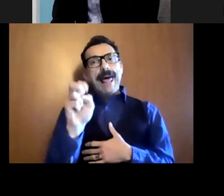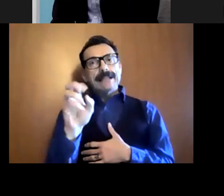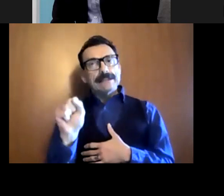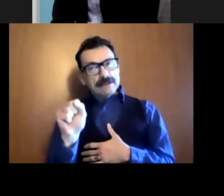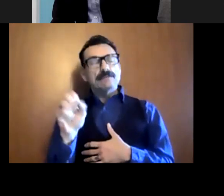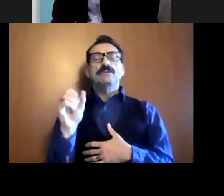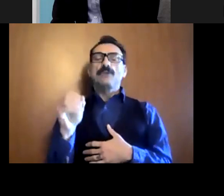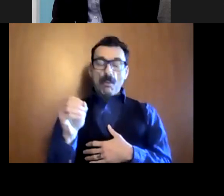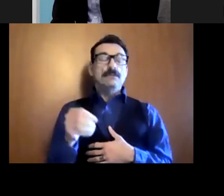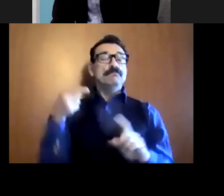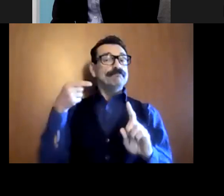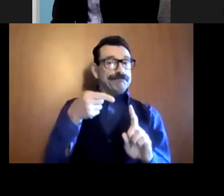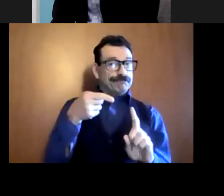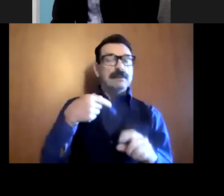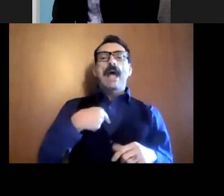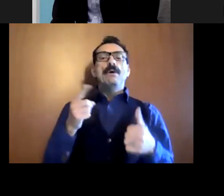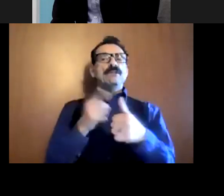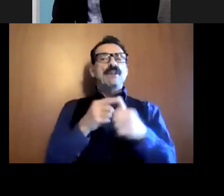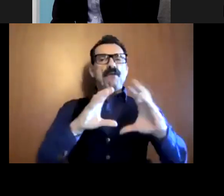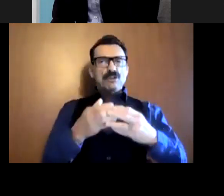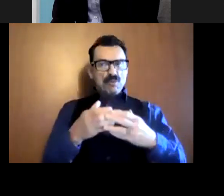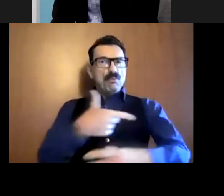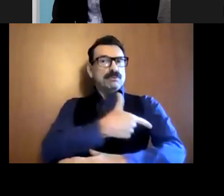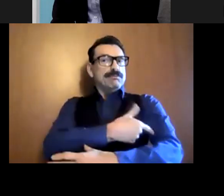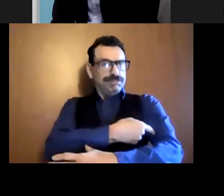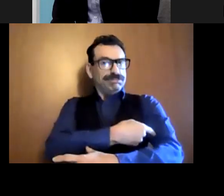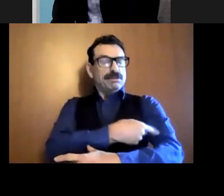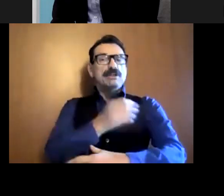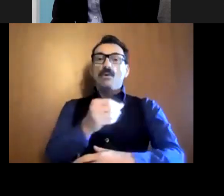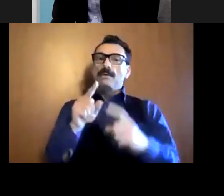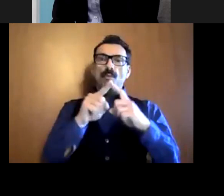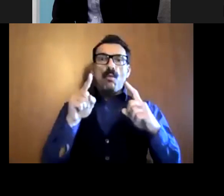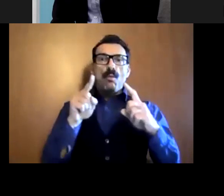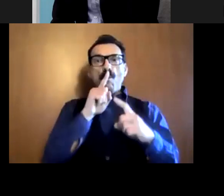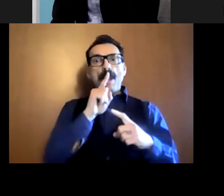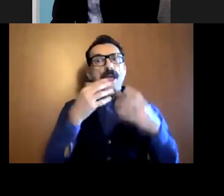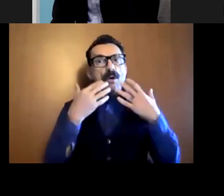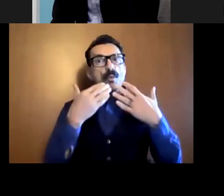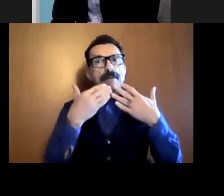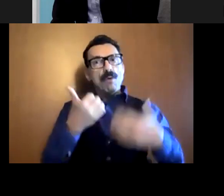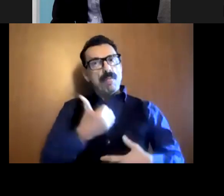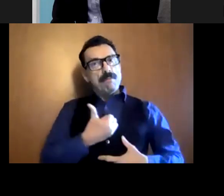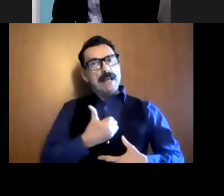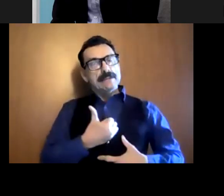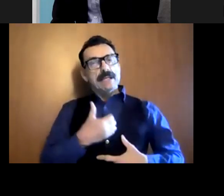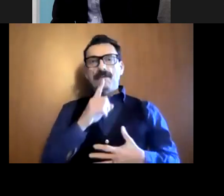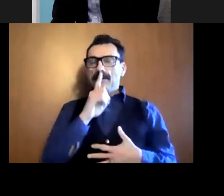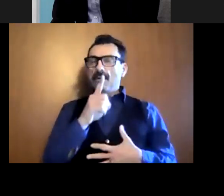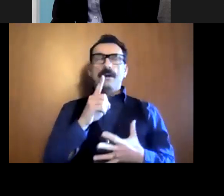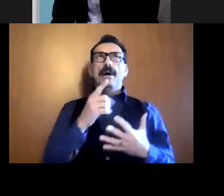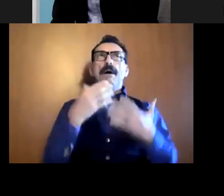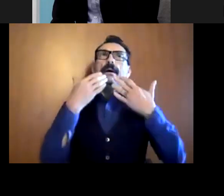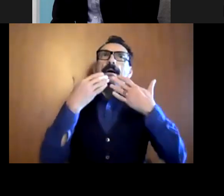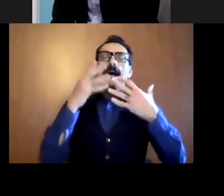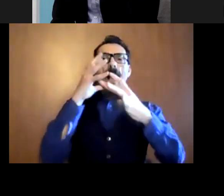first groups to be vaccinated, and grateful, right, for the really amazing science that was